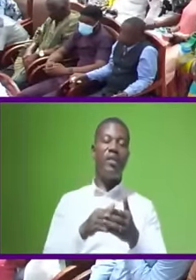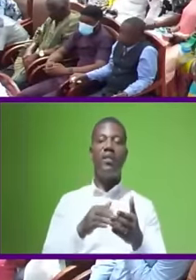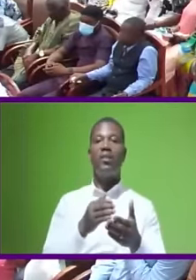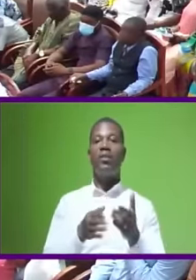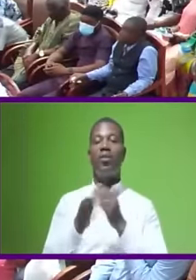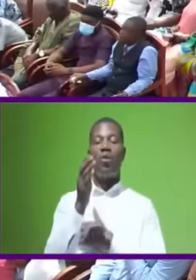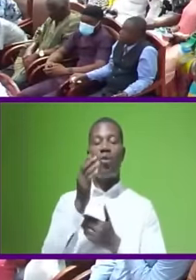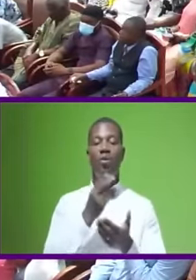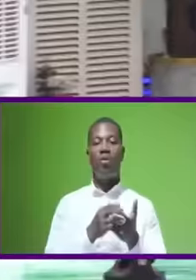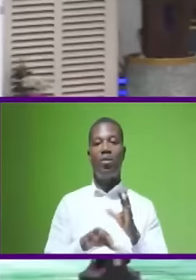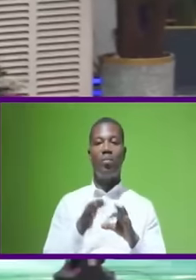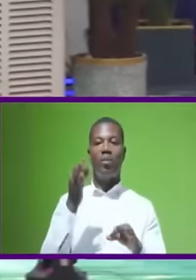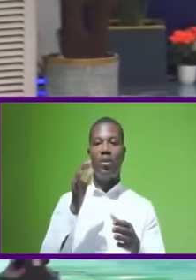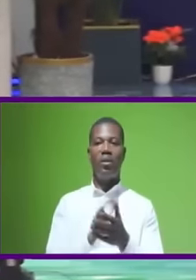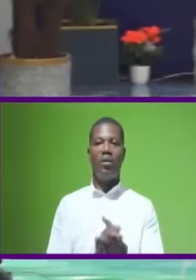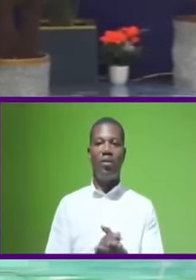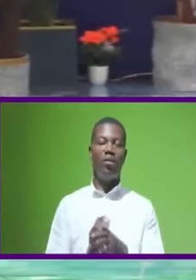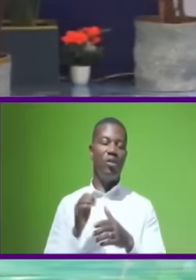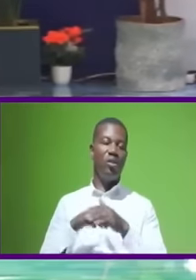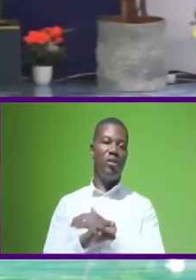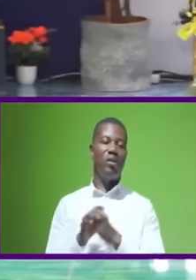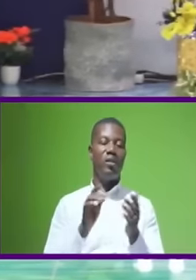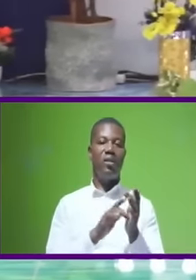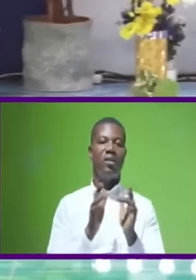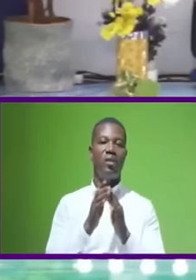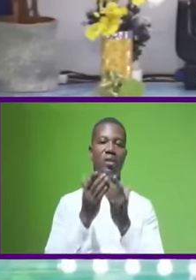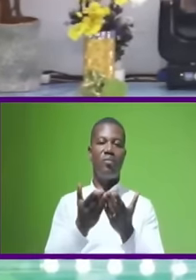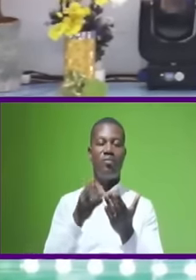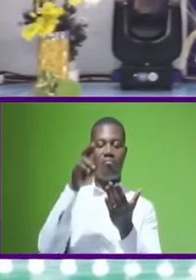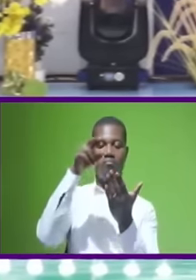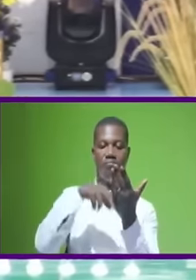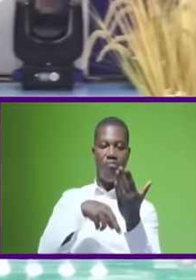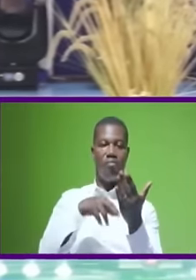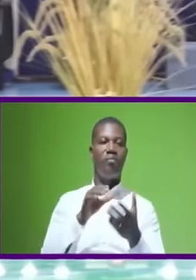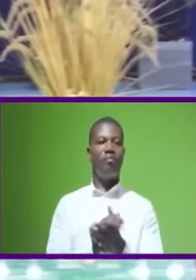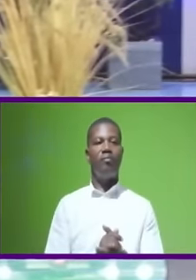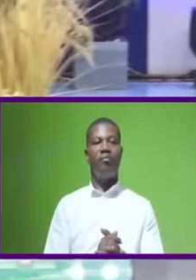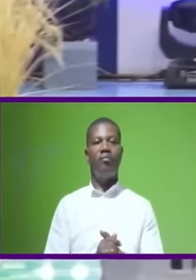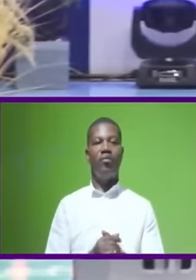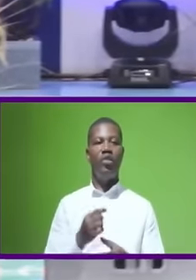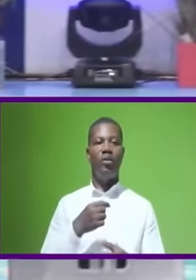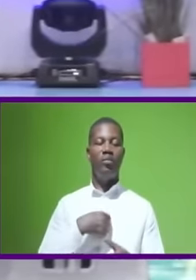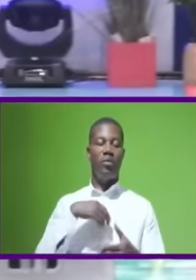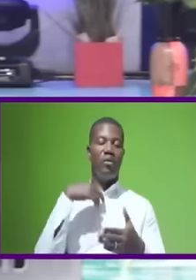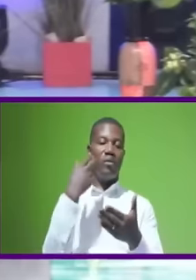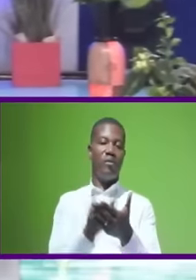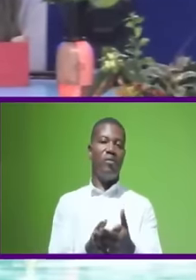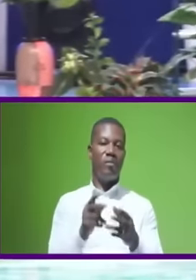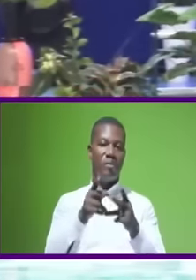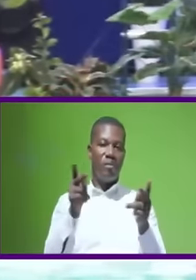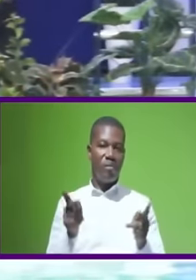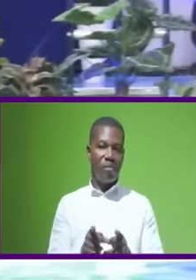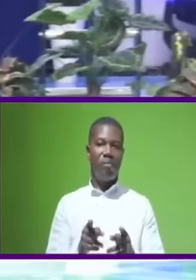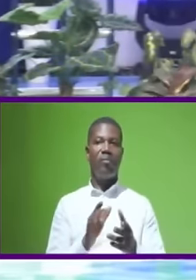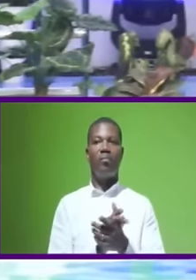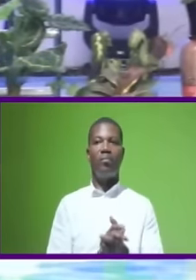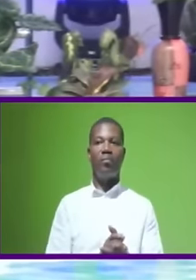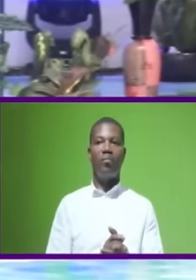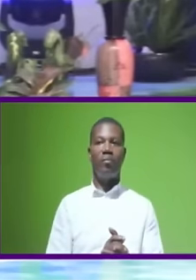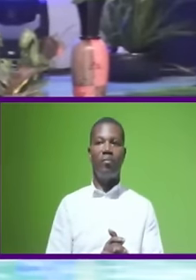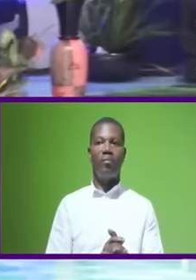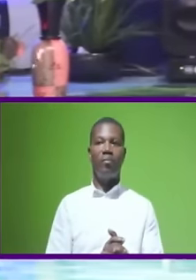speaking against the Holy Ghost. Go into the Bible and find out. I am the one in the